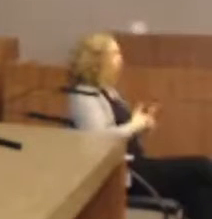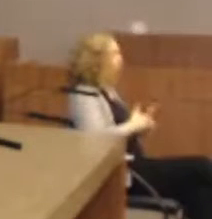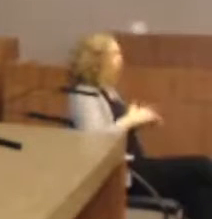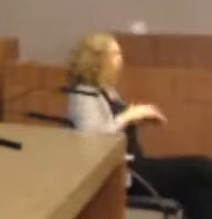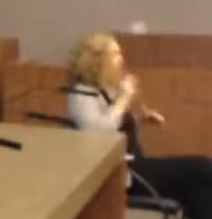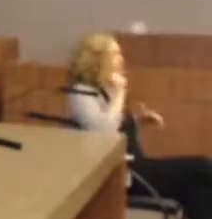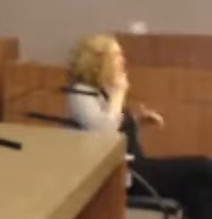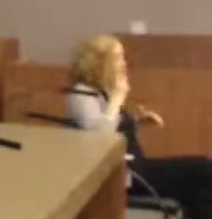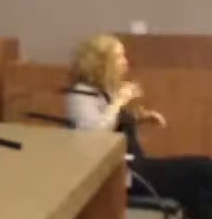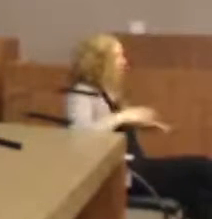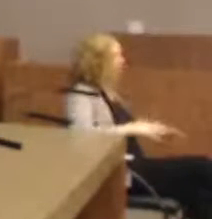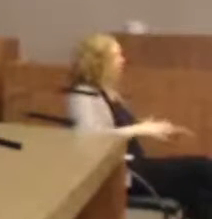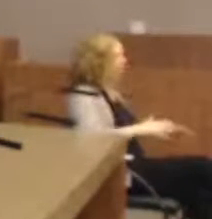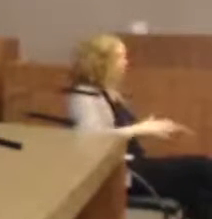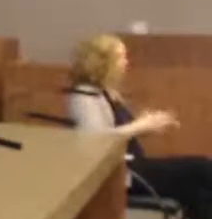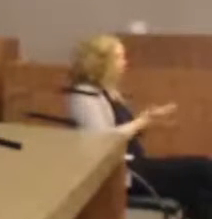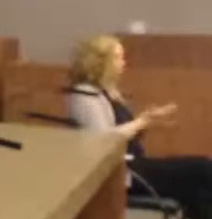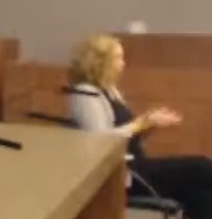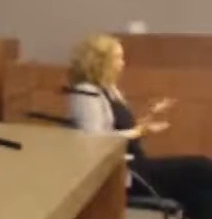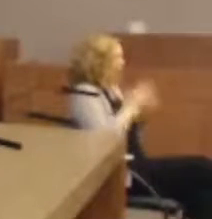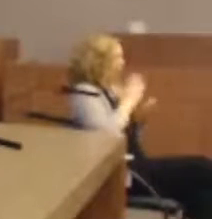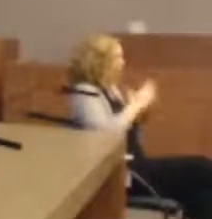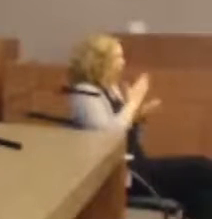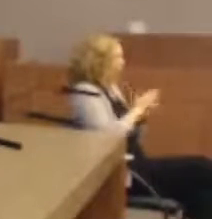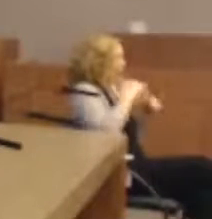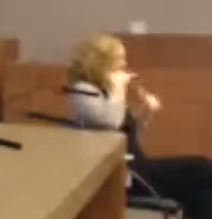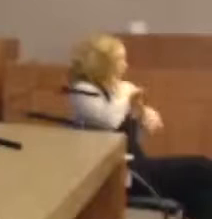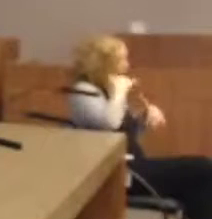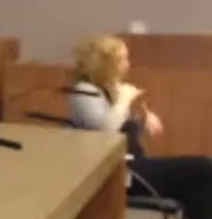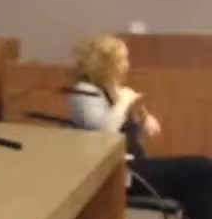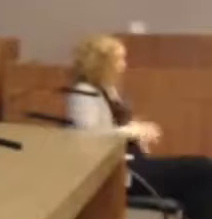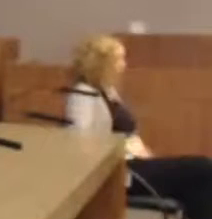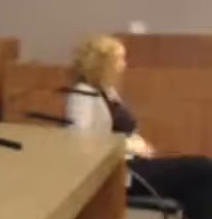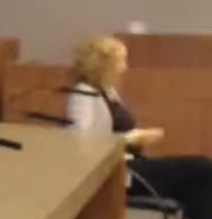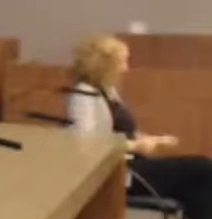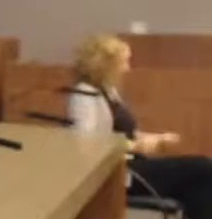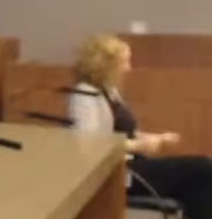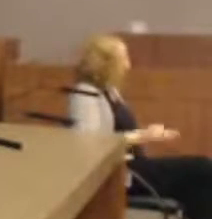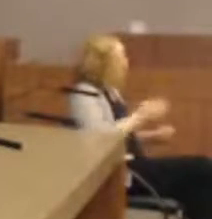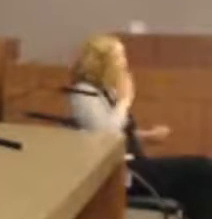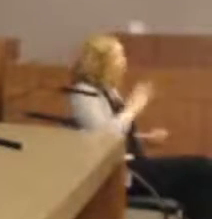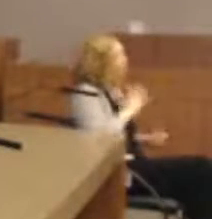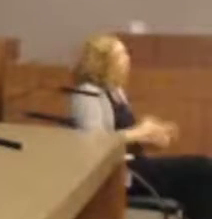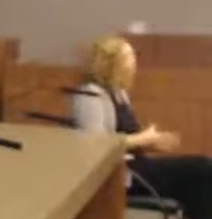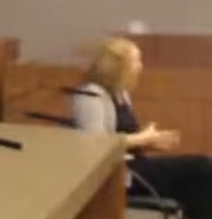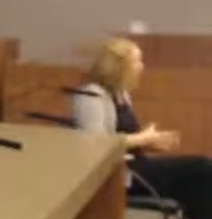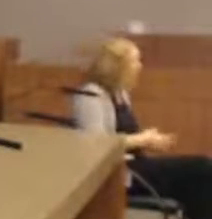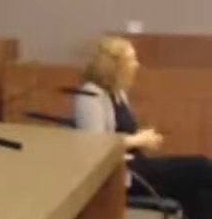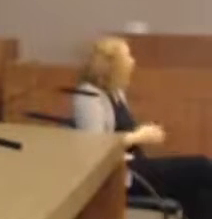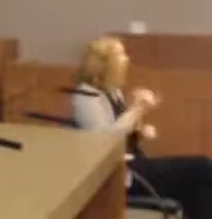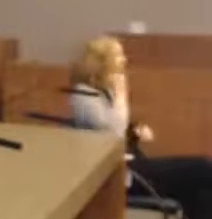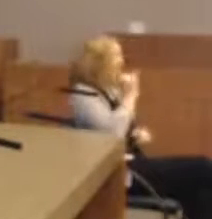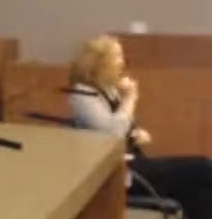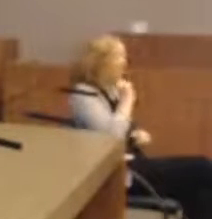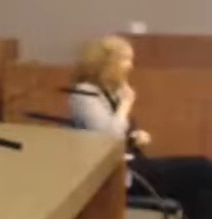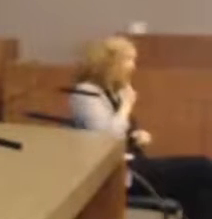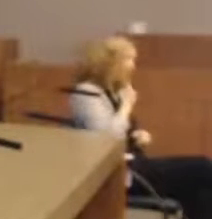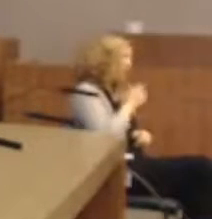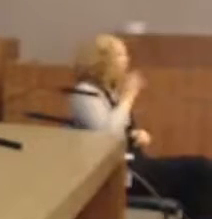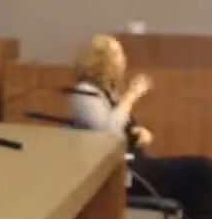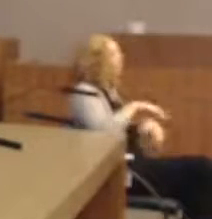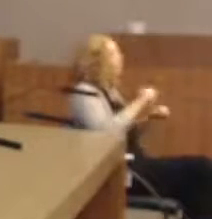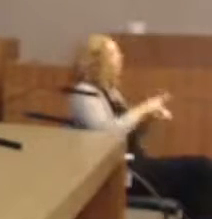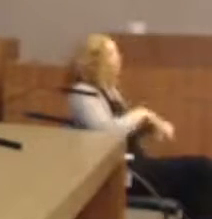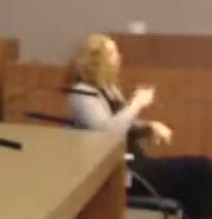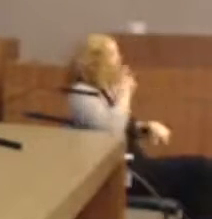nervousness will go away, the palms will stop sweating, your stomach will stop hurting, and you'll be okay in a little while. If it's significant, it's going to take longer